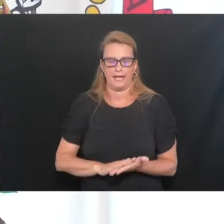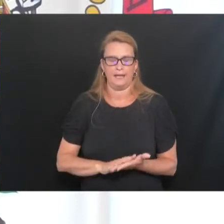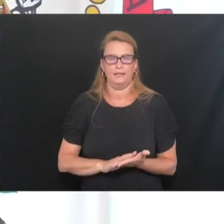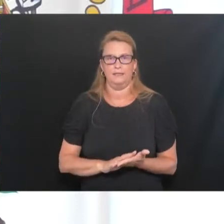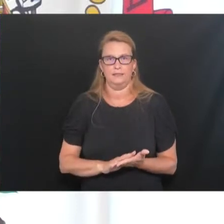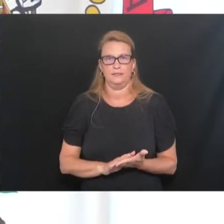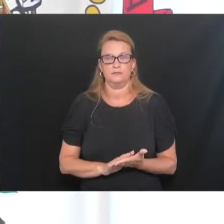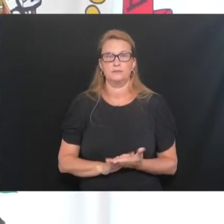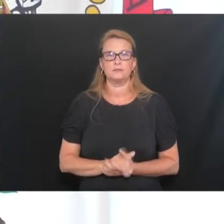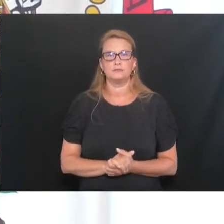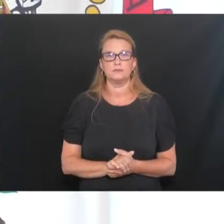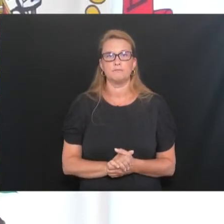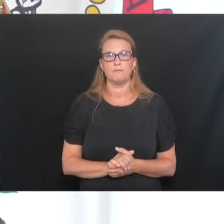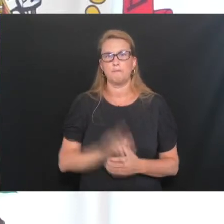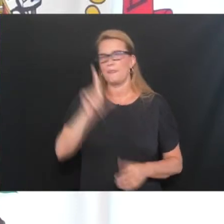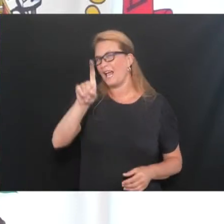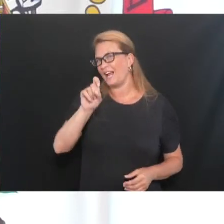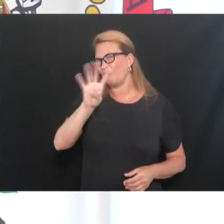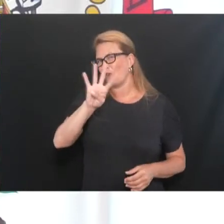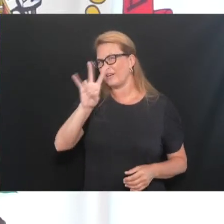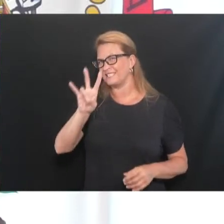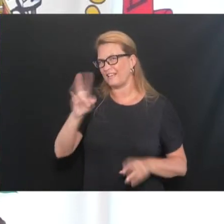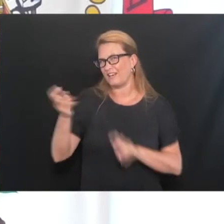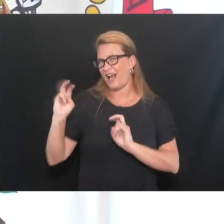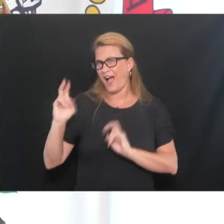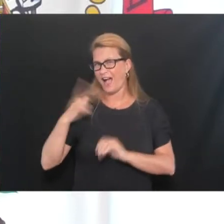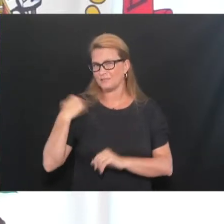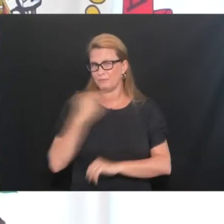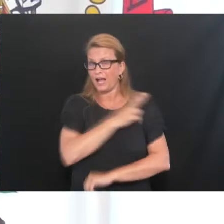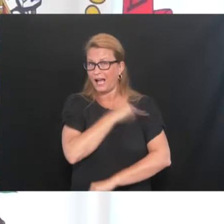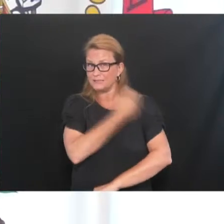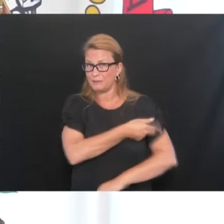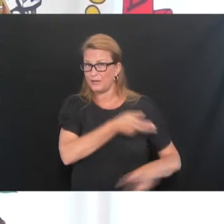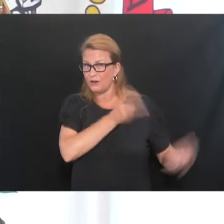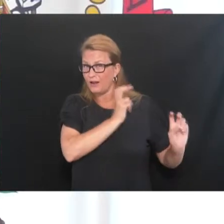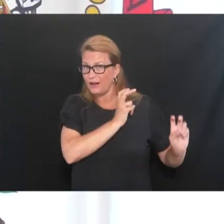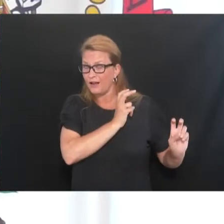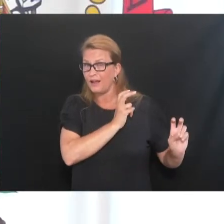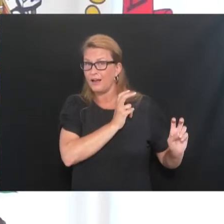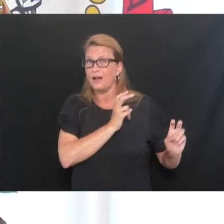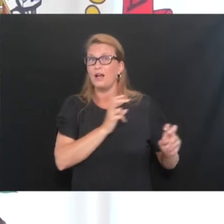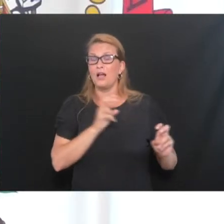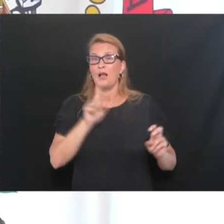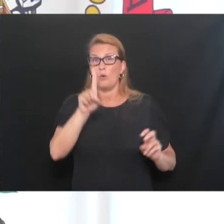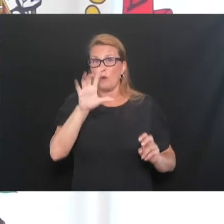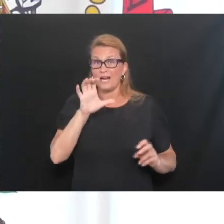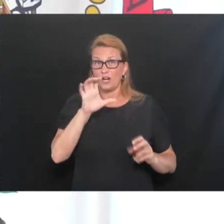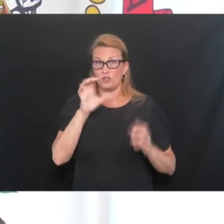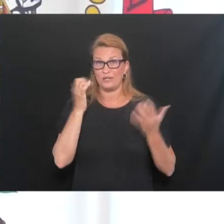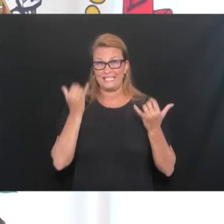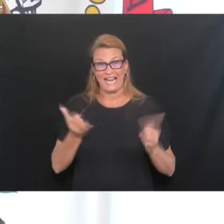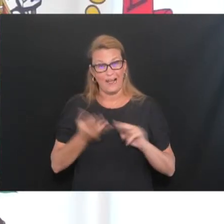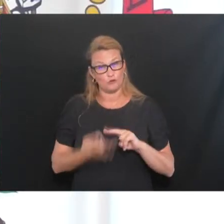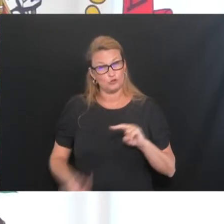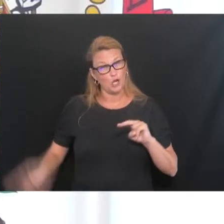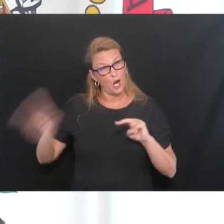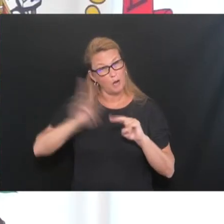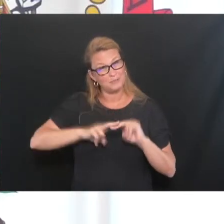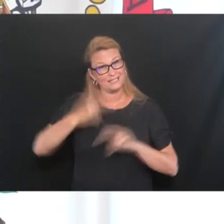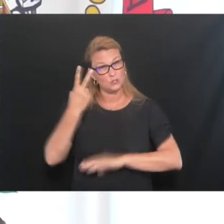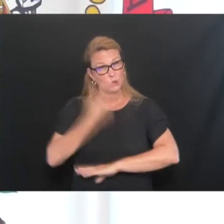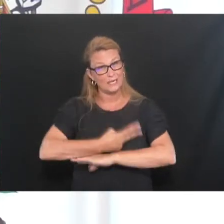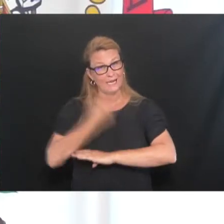step back and look, 147 hospitalized right now, 100 cases, how that's jumped,